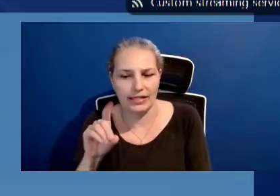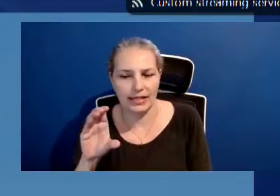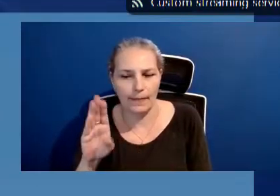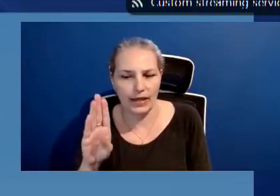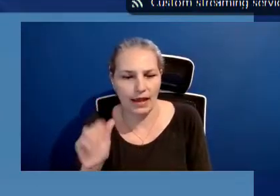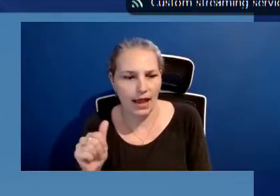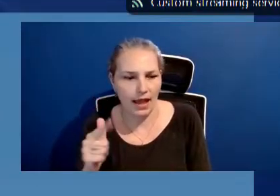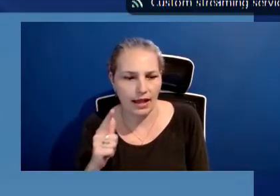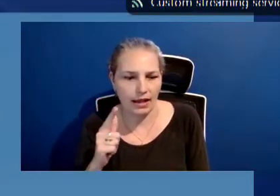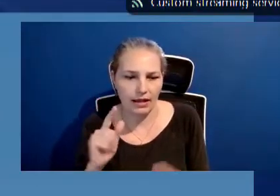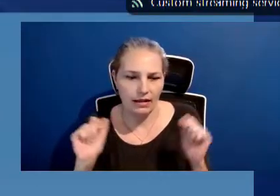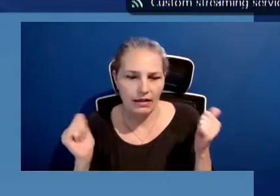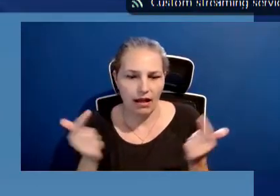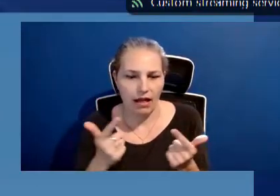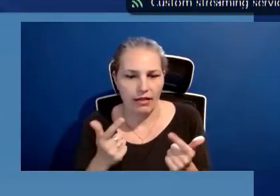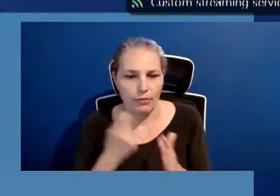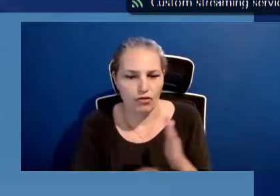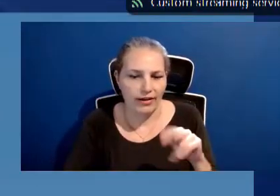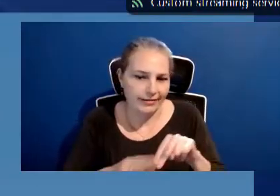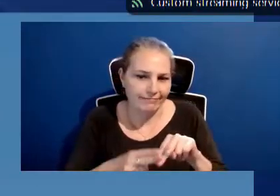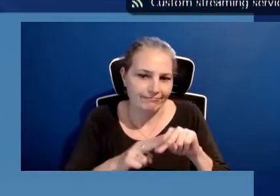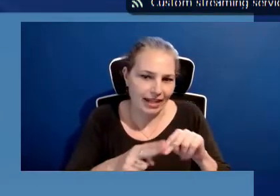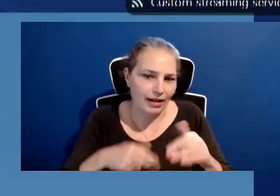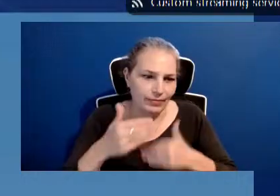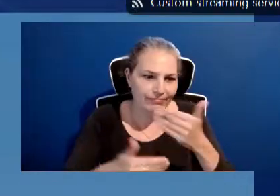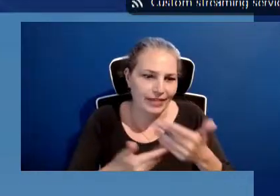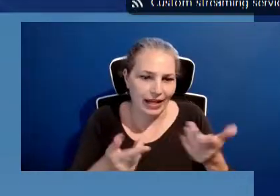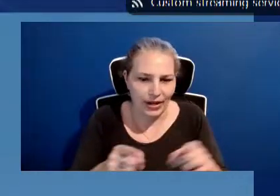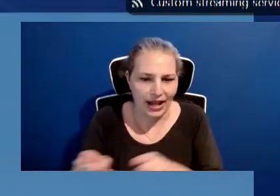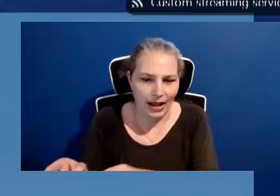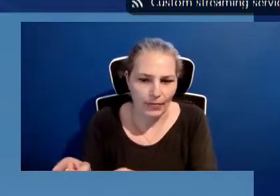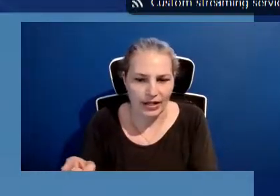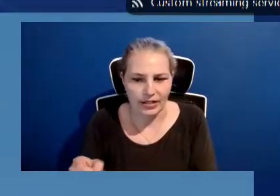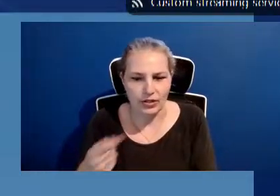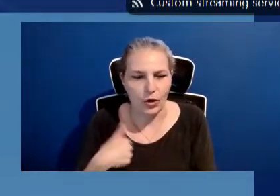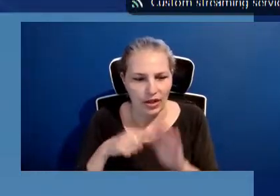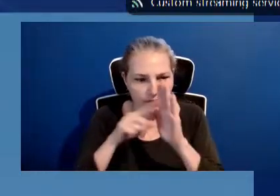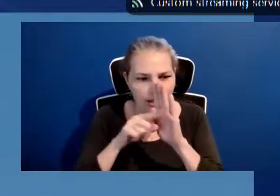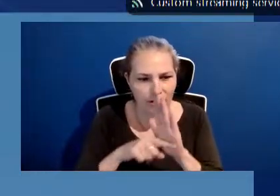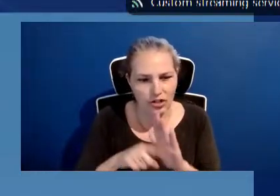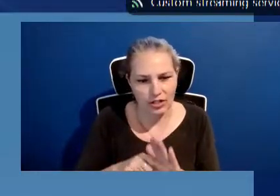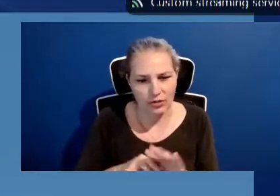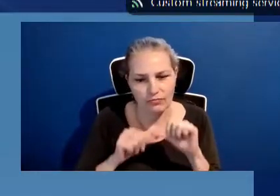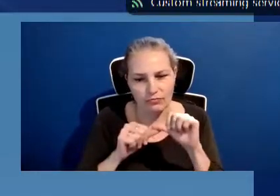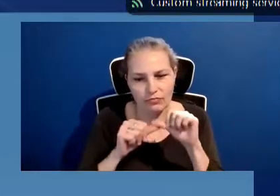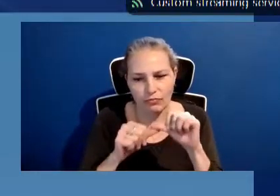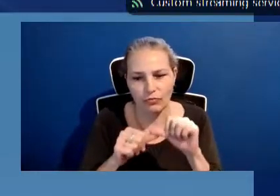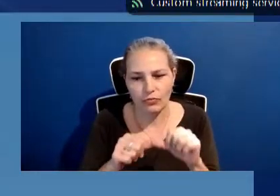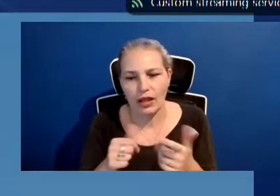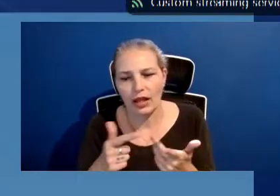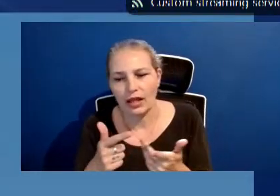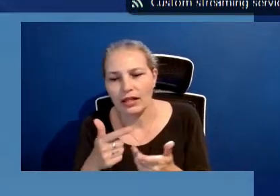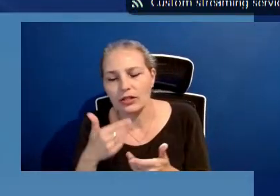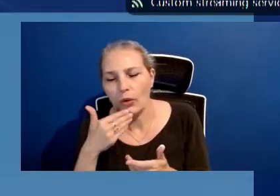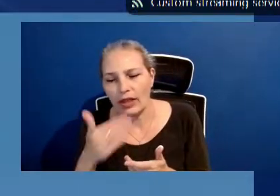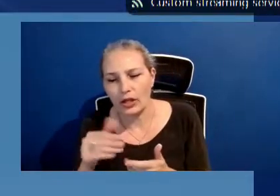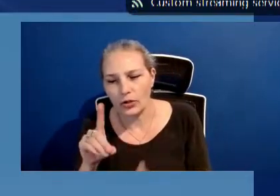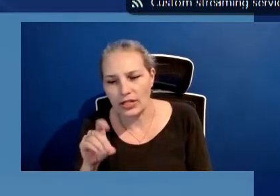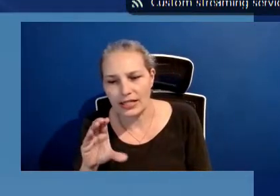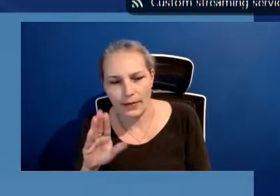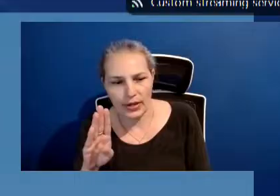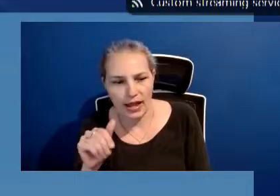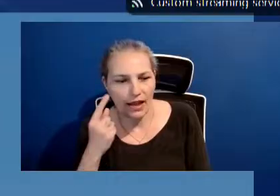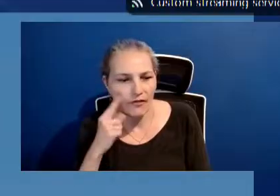about this in the weeks ahead, but we at DCBA thank the Board of Supervisors for the opportunity, for giving us the tools we need to